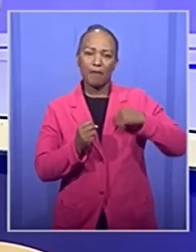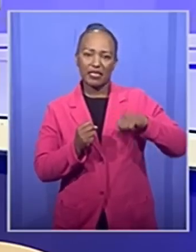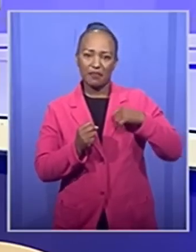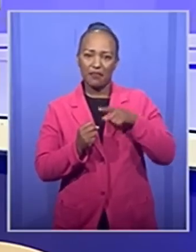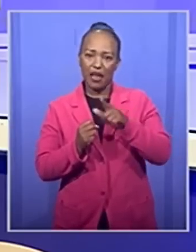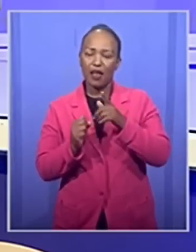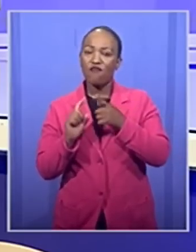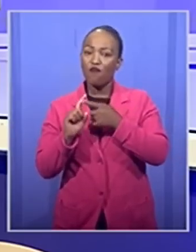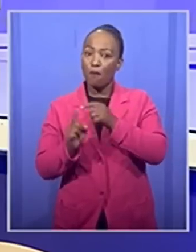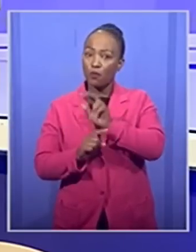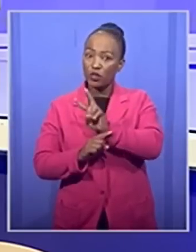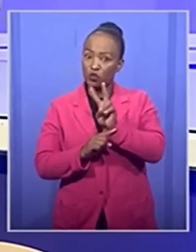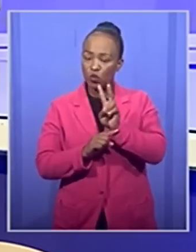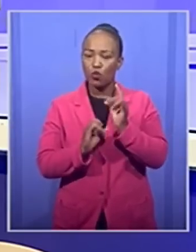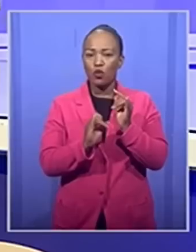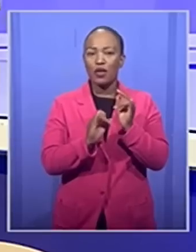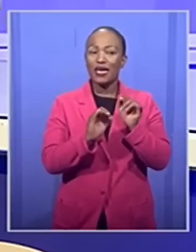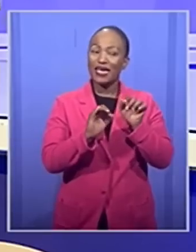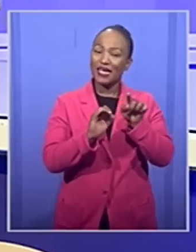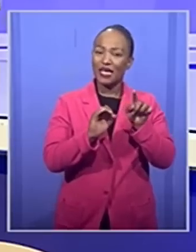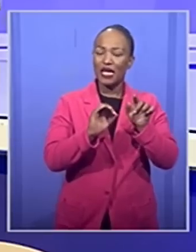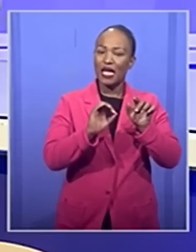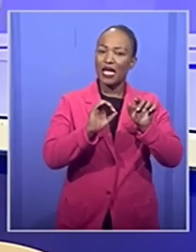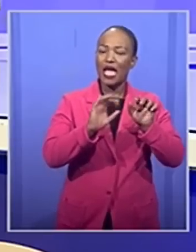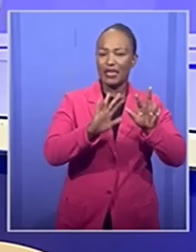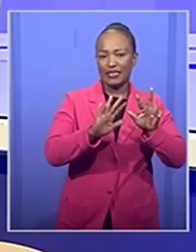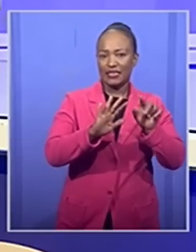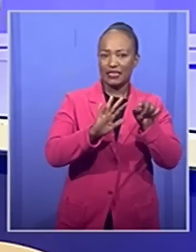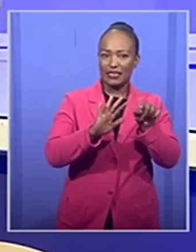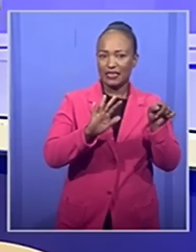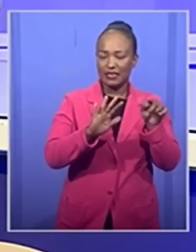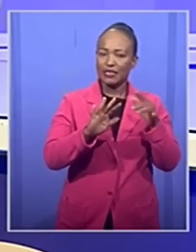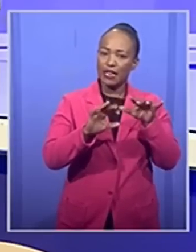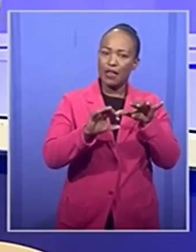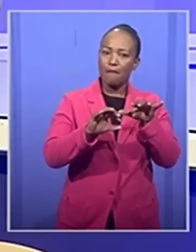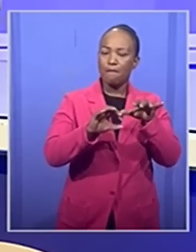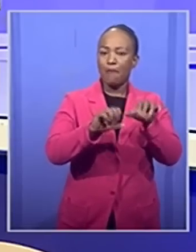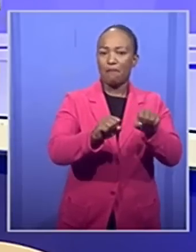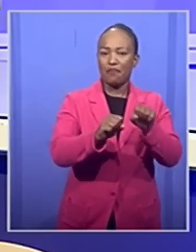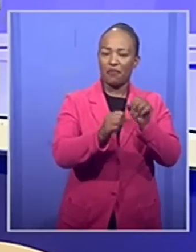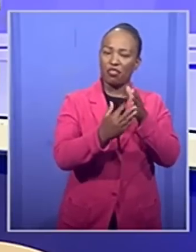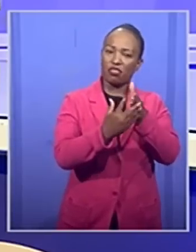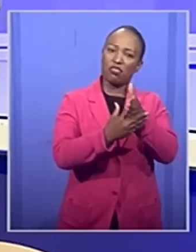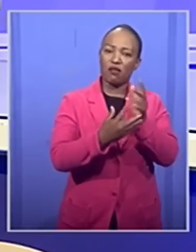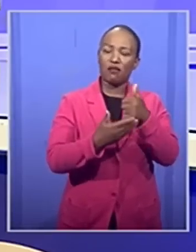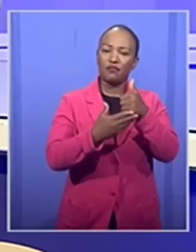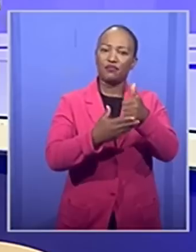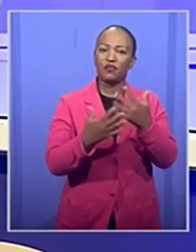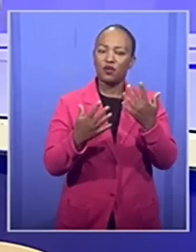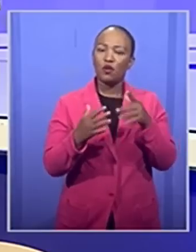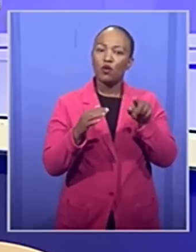go ye 22 e ka tlase ga tshepedišo ya taolo ya kgapeletšo ya tsenogare go ya ka karolo